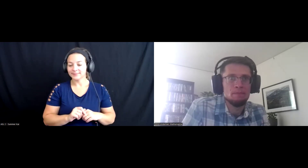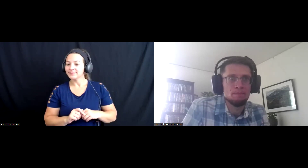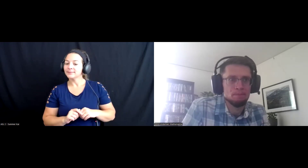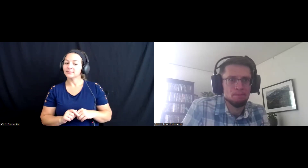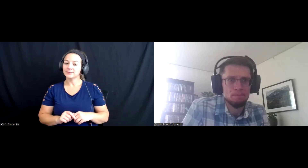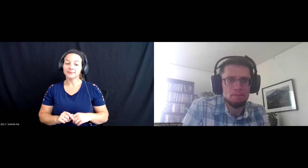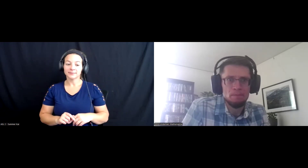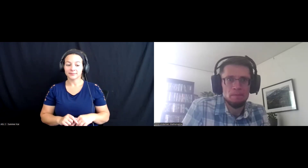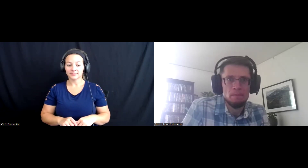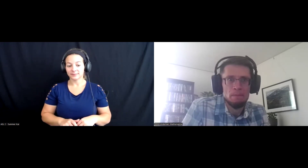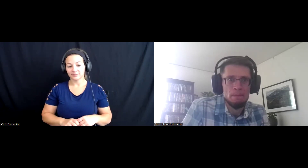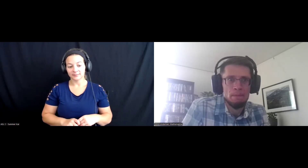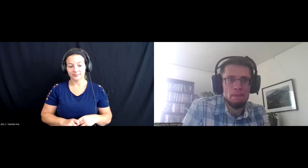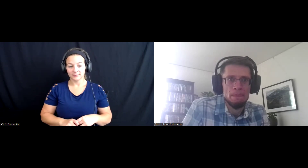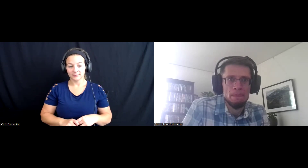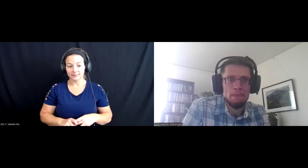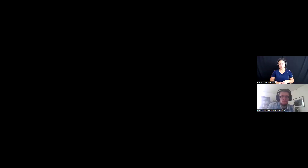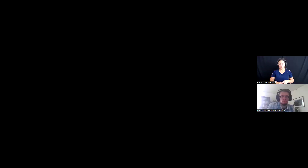me.